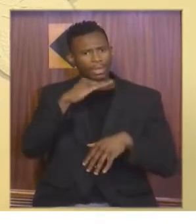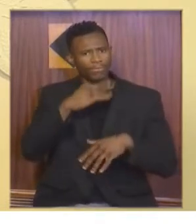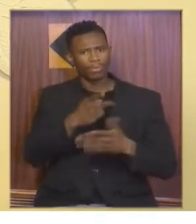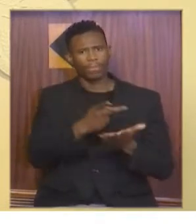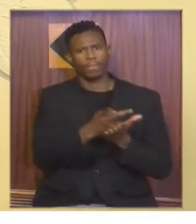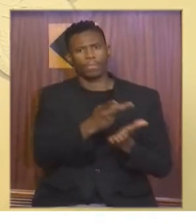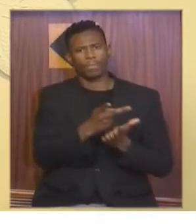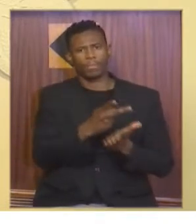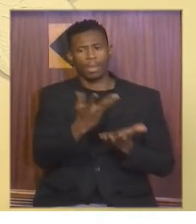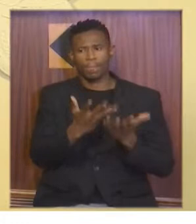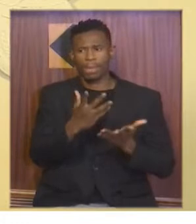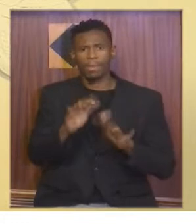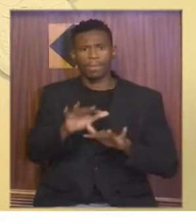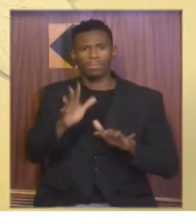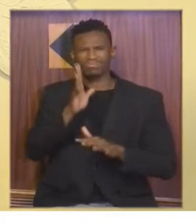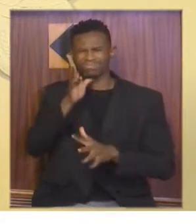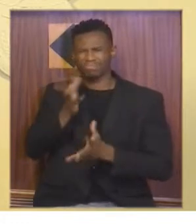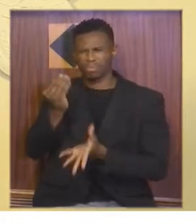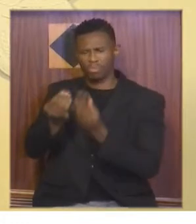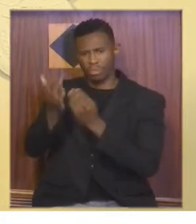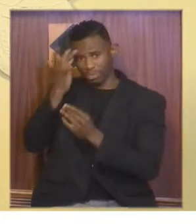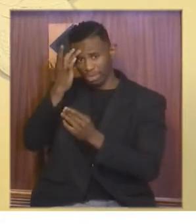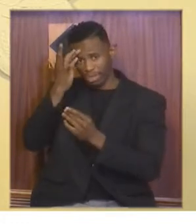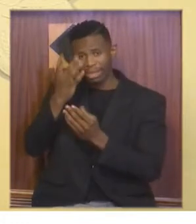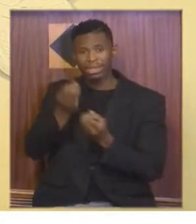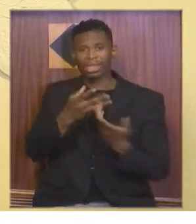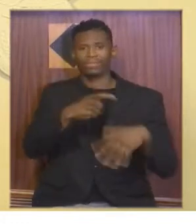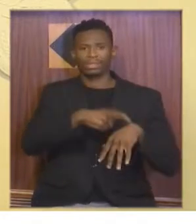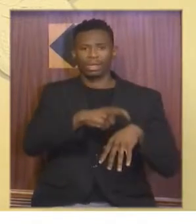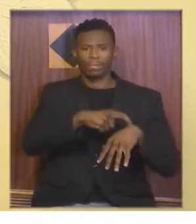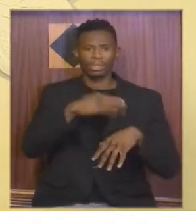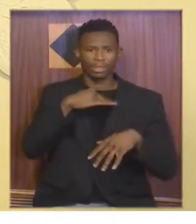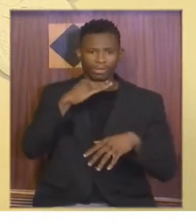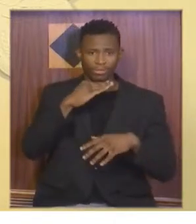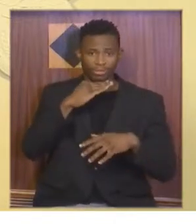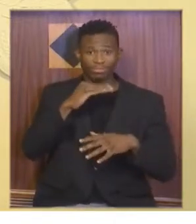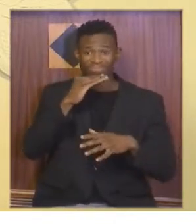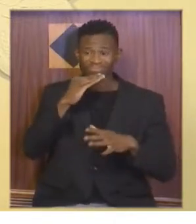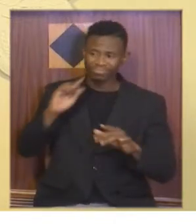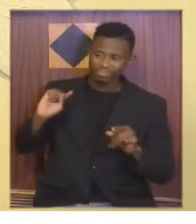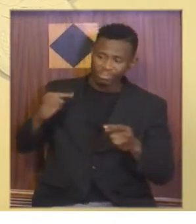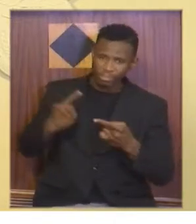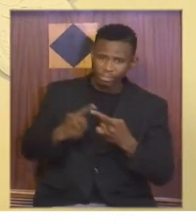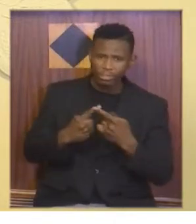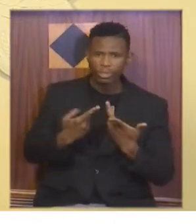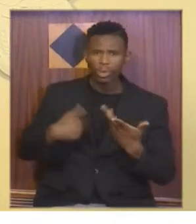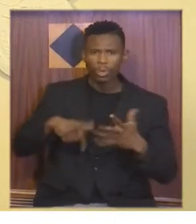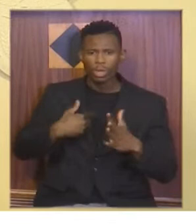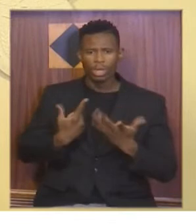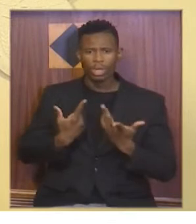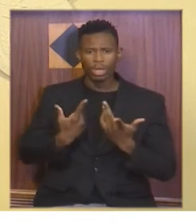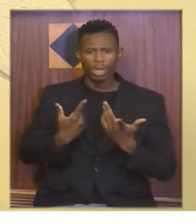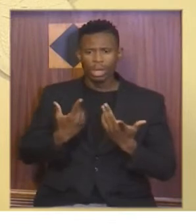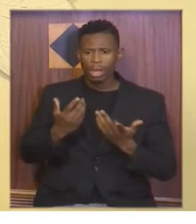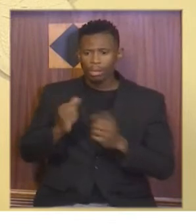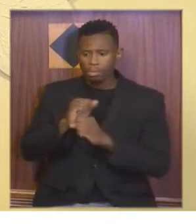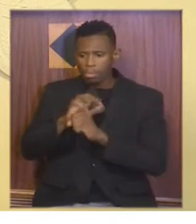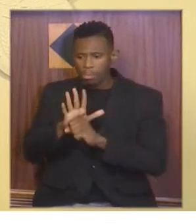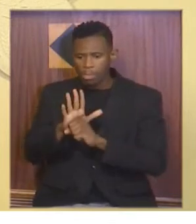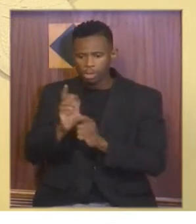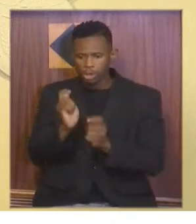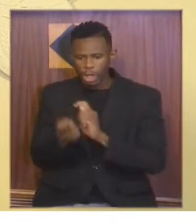infections. Since then, we have had to adjust our response as the pandemic has